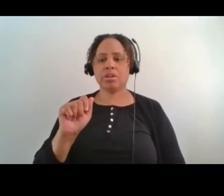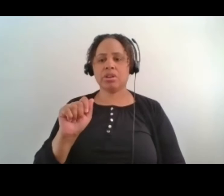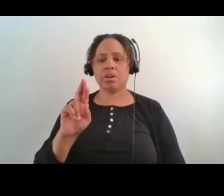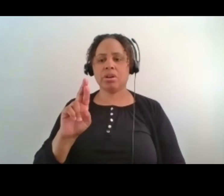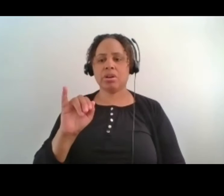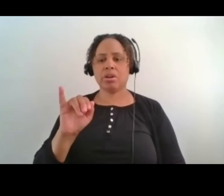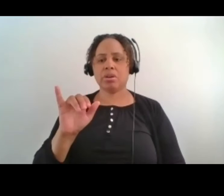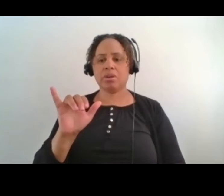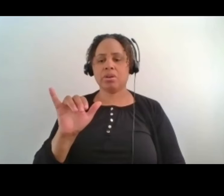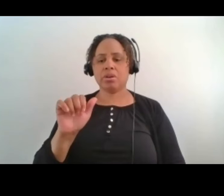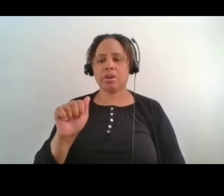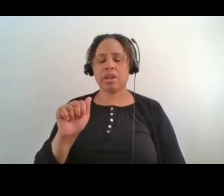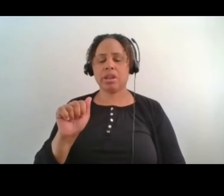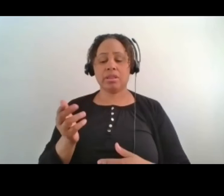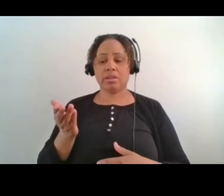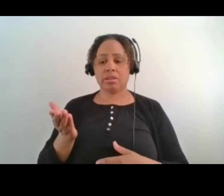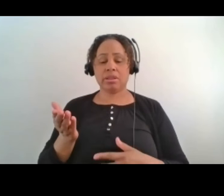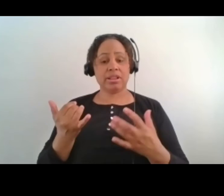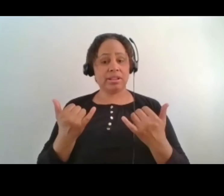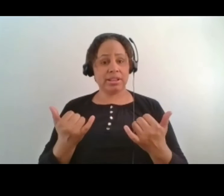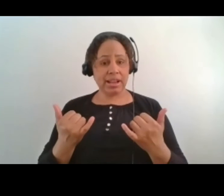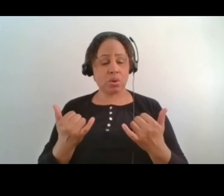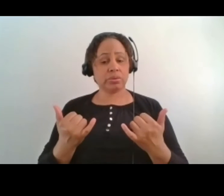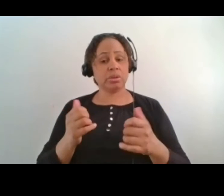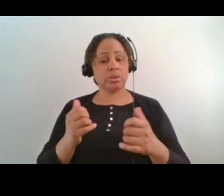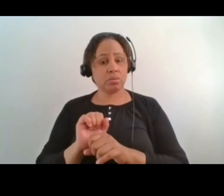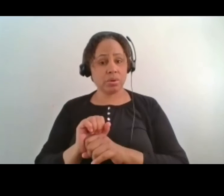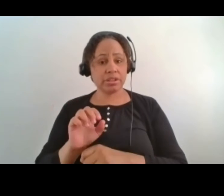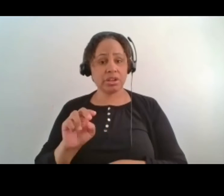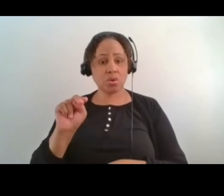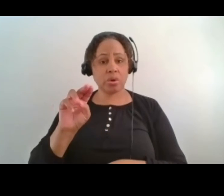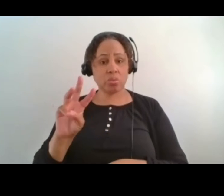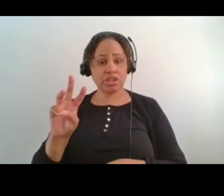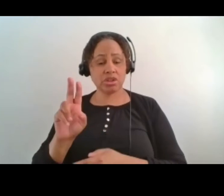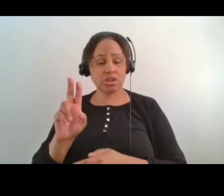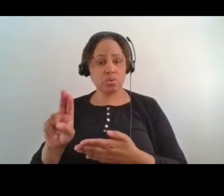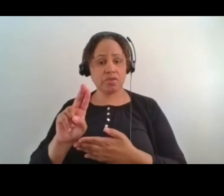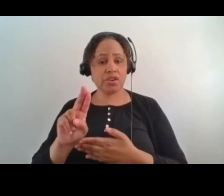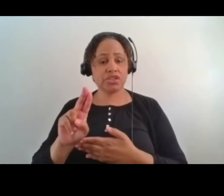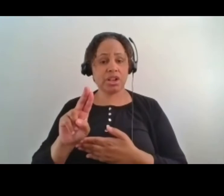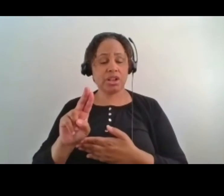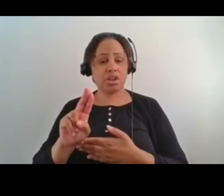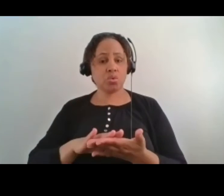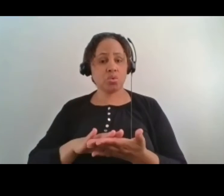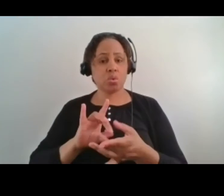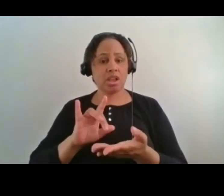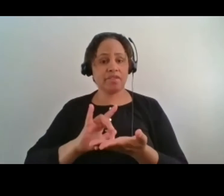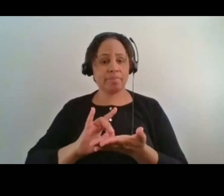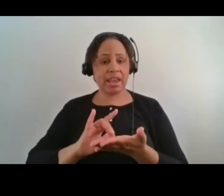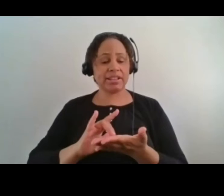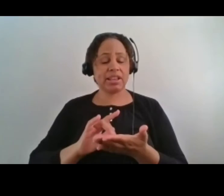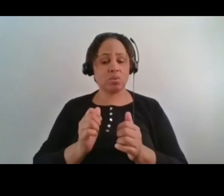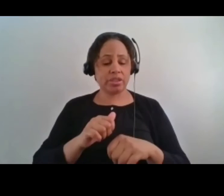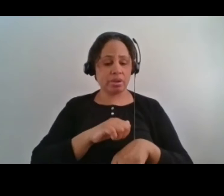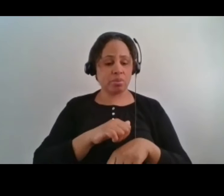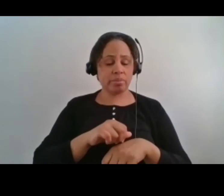currently is an attending transplant surgeon here at the Northwestern University Feinberg School of Medicine, with appointments at Northwestern Medicine and also